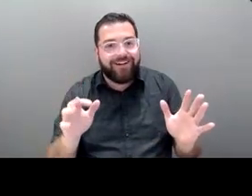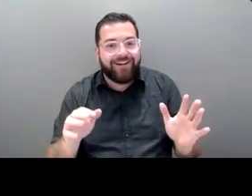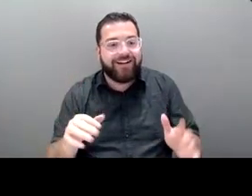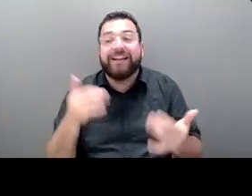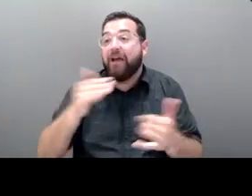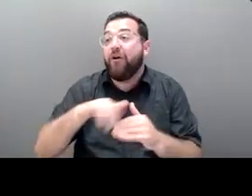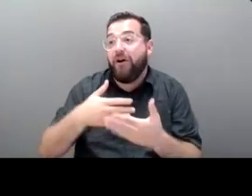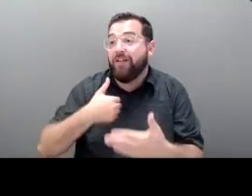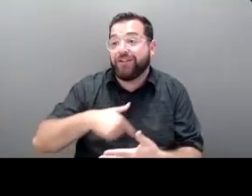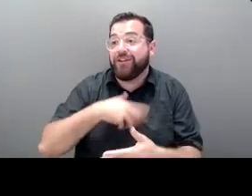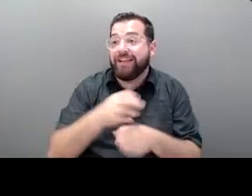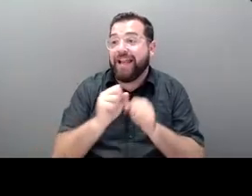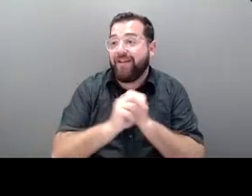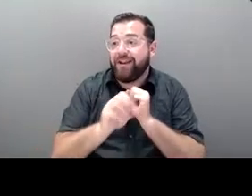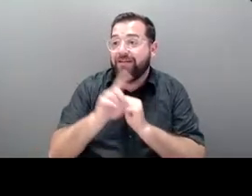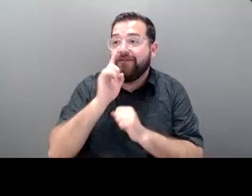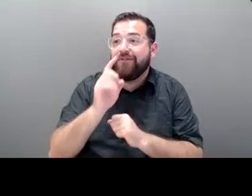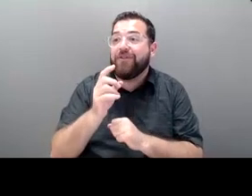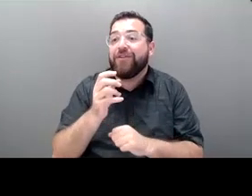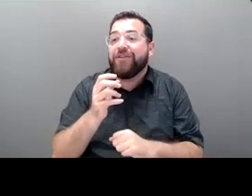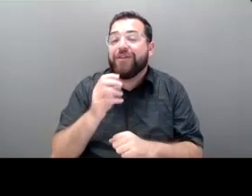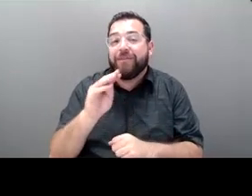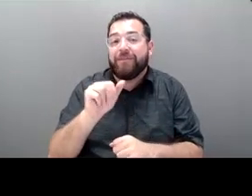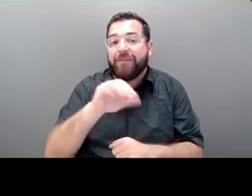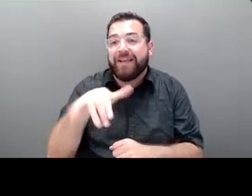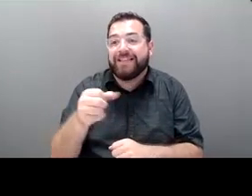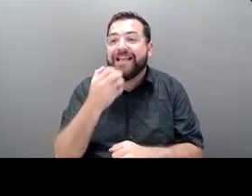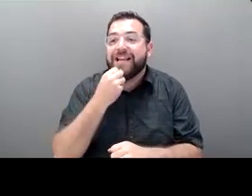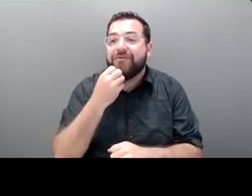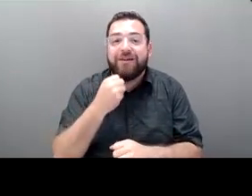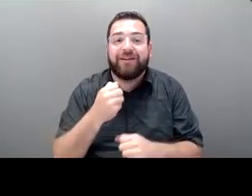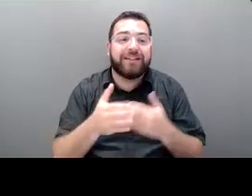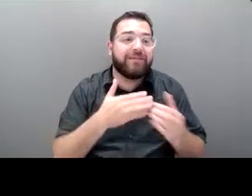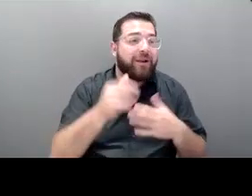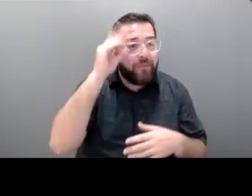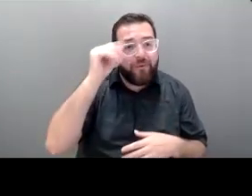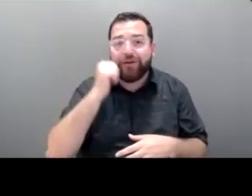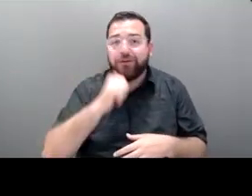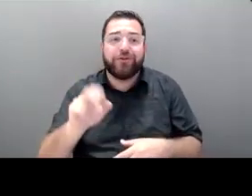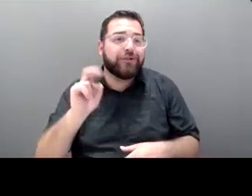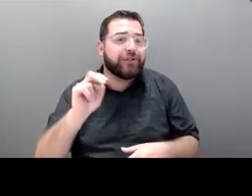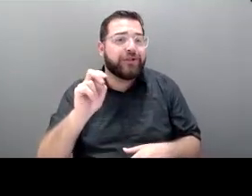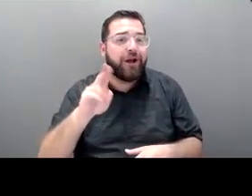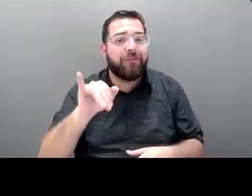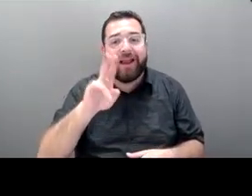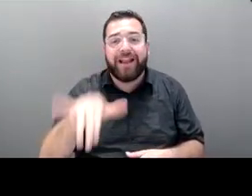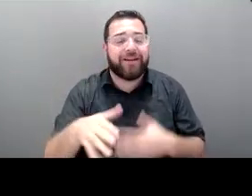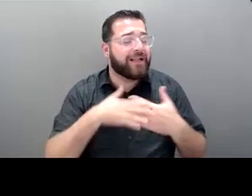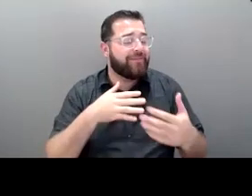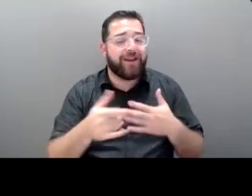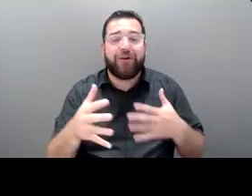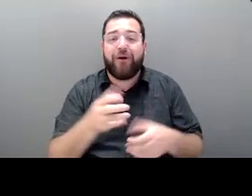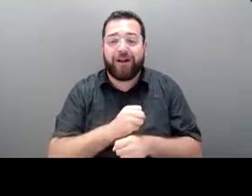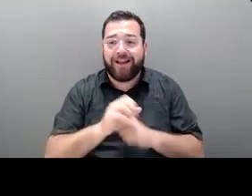all of us, the boys, girls, non-binary. After the Zoom, we're all going to be getting Macy's underwear. But I, you